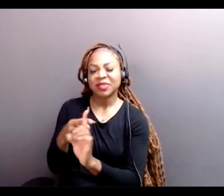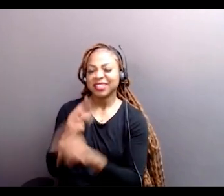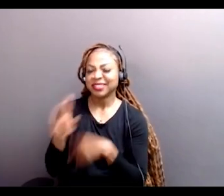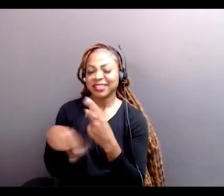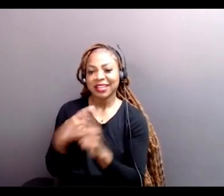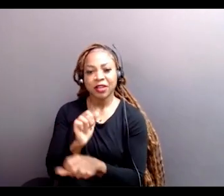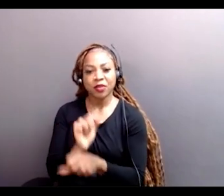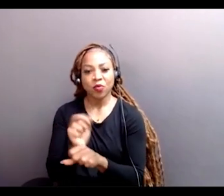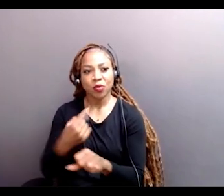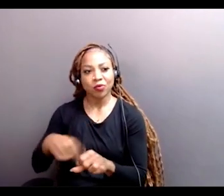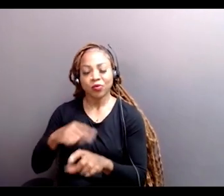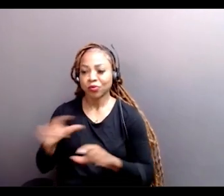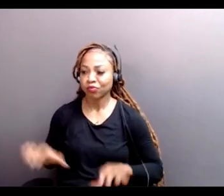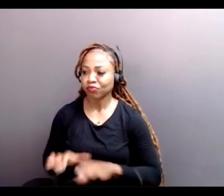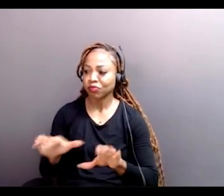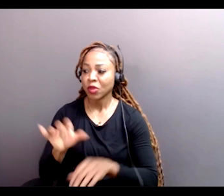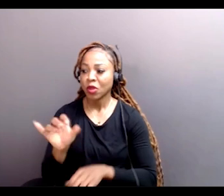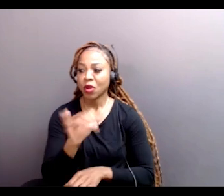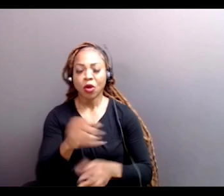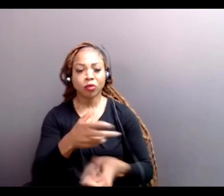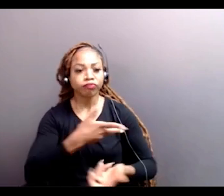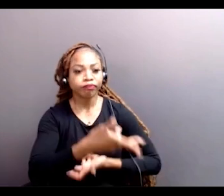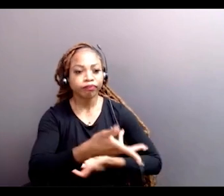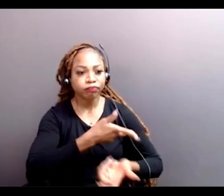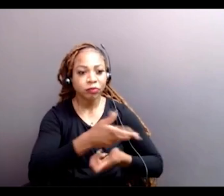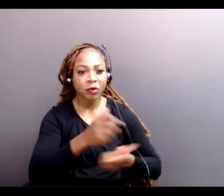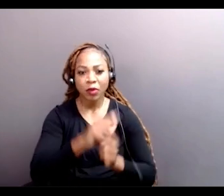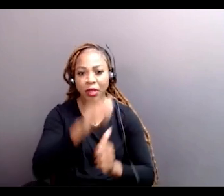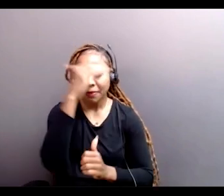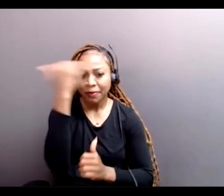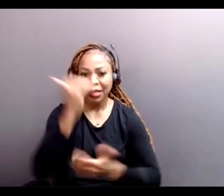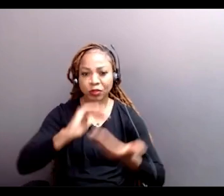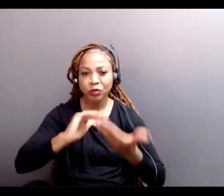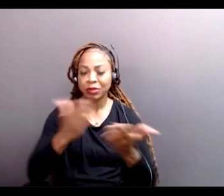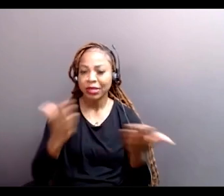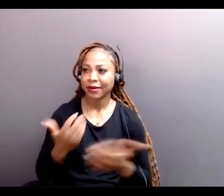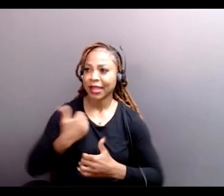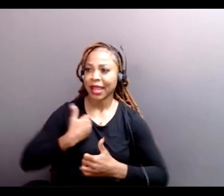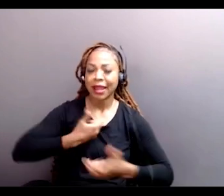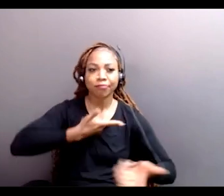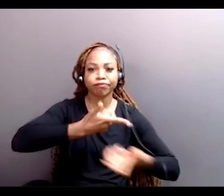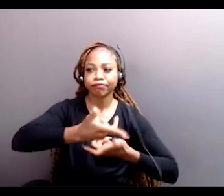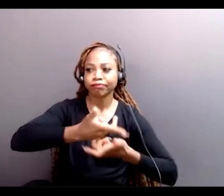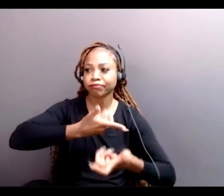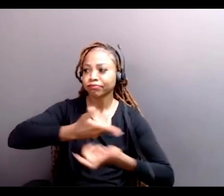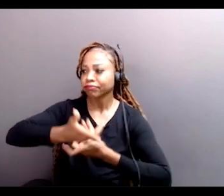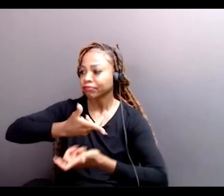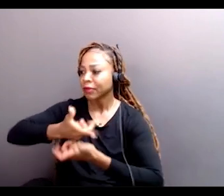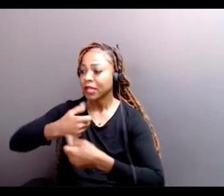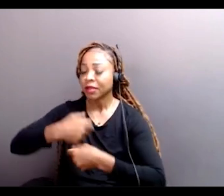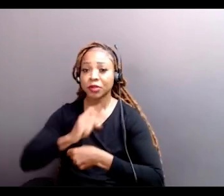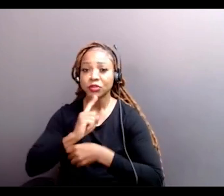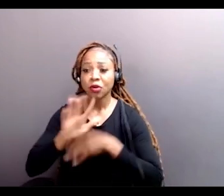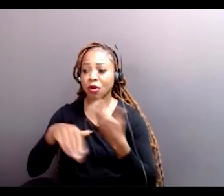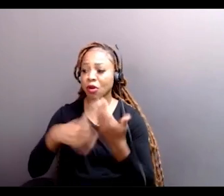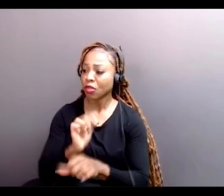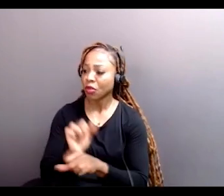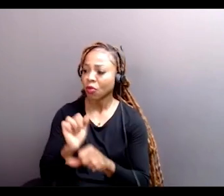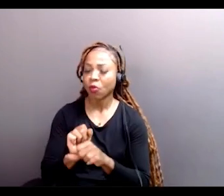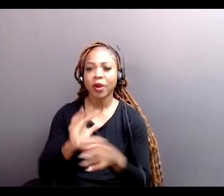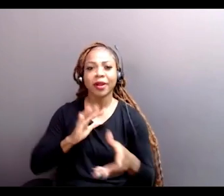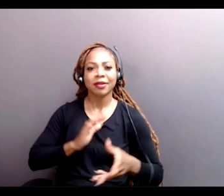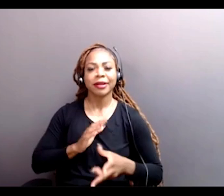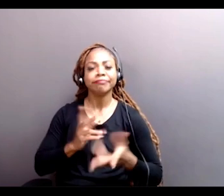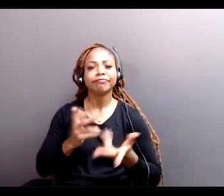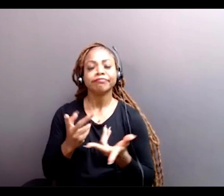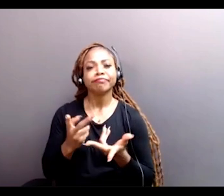doing. We also continue to engage with Black communities across the country to ensure that the work we are doing is really